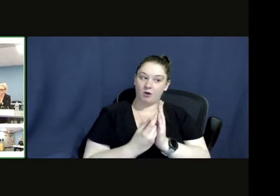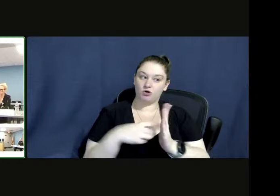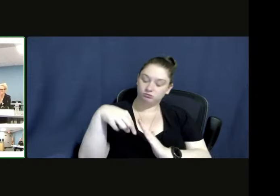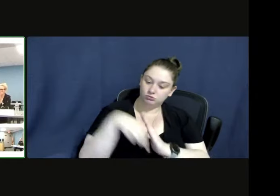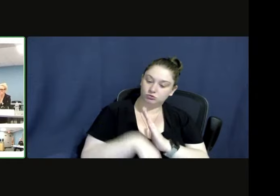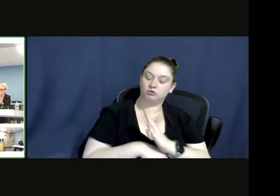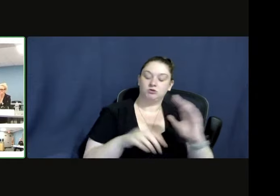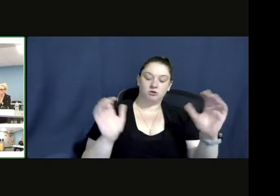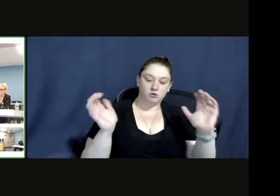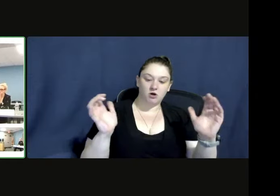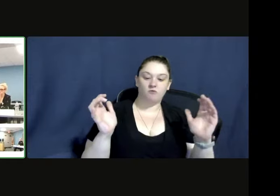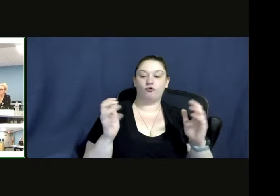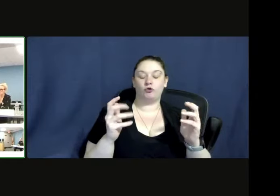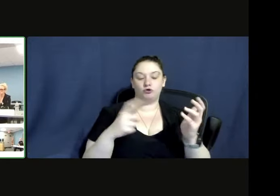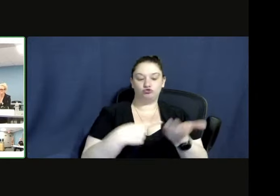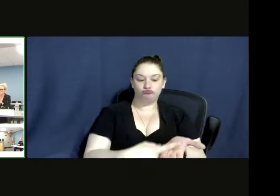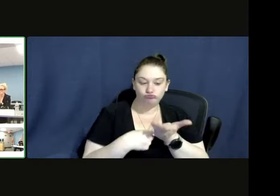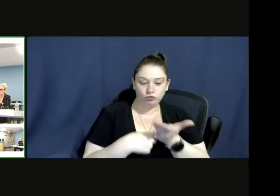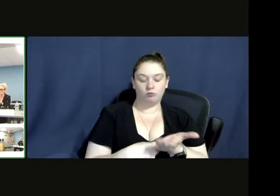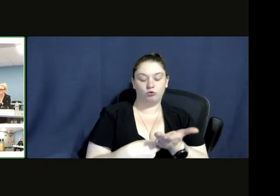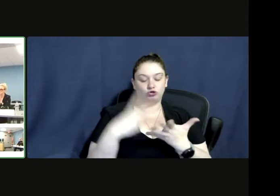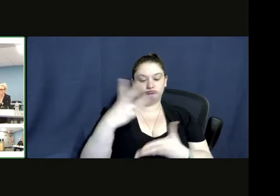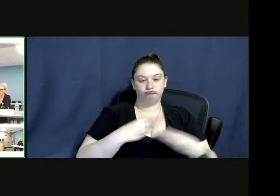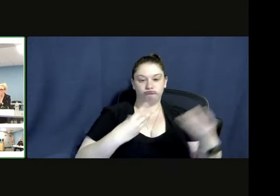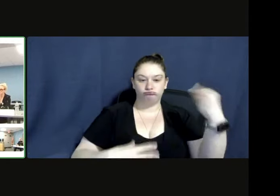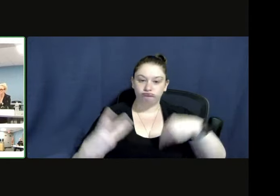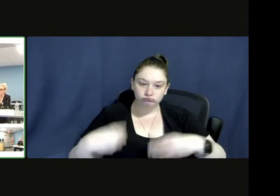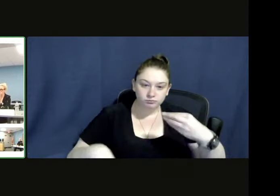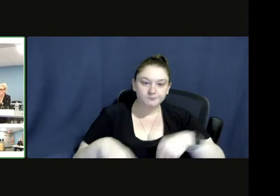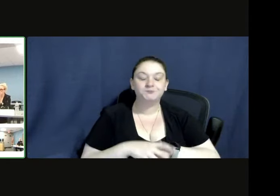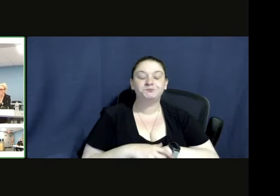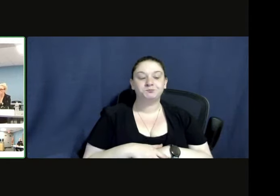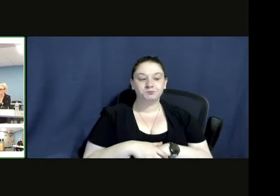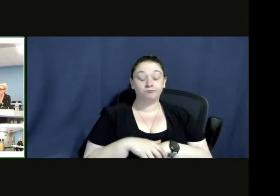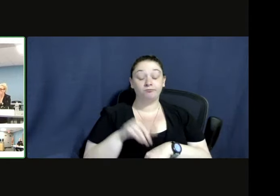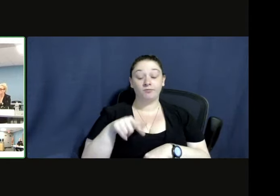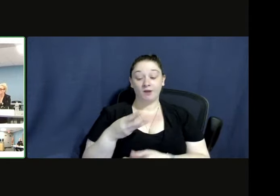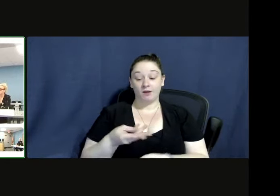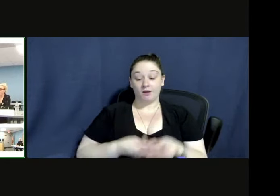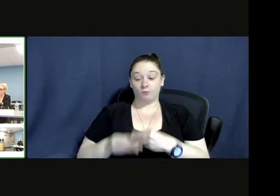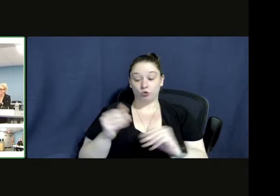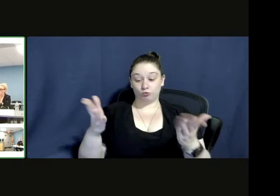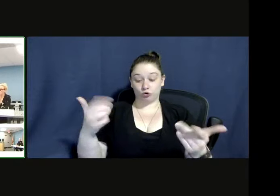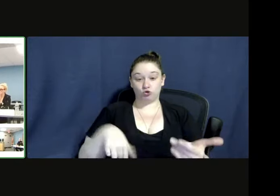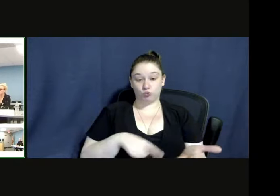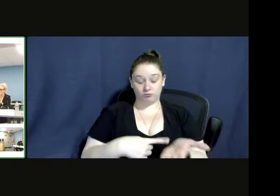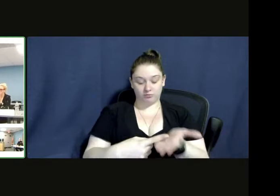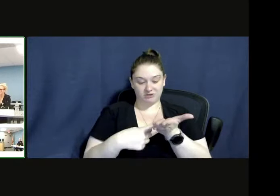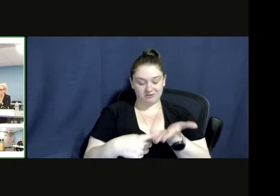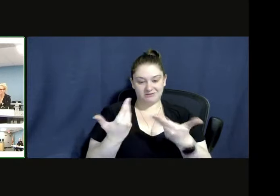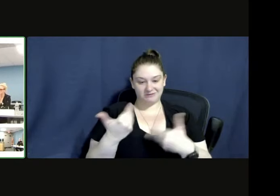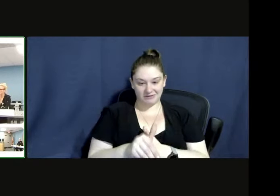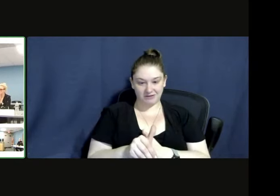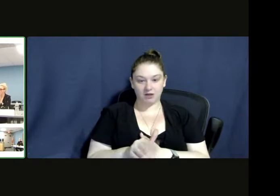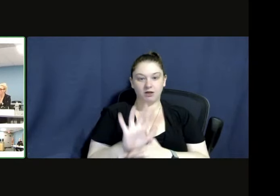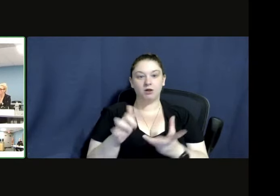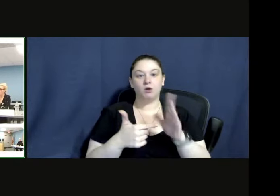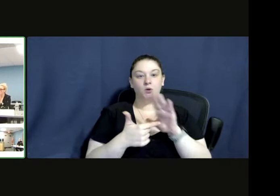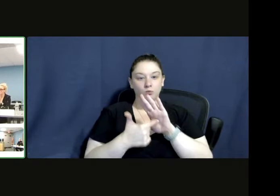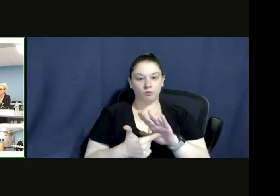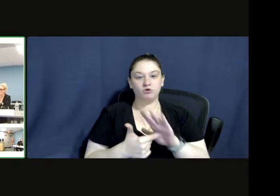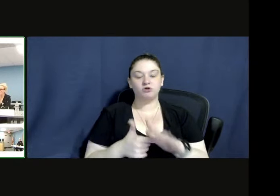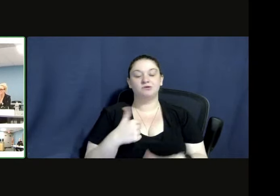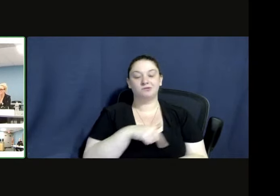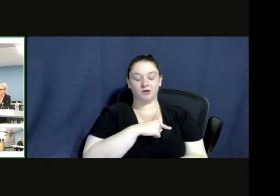deliberation. The budget recommendation that we'll be discussing this evening represents our first